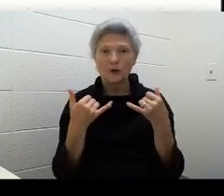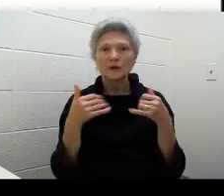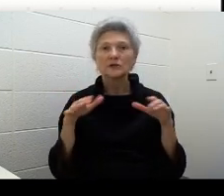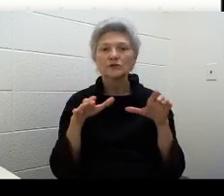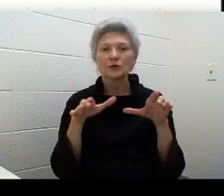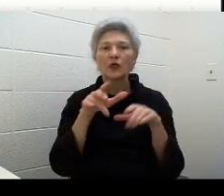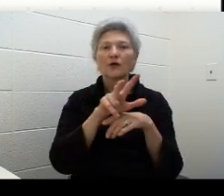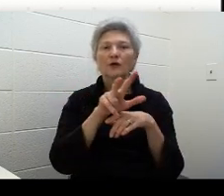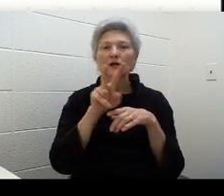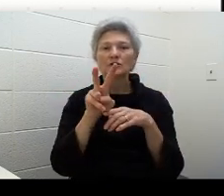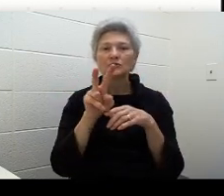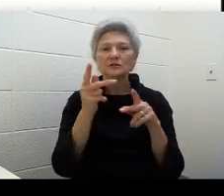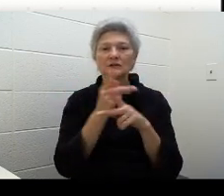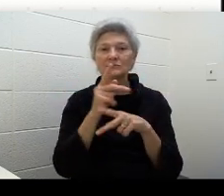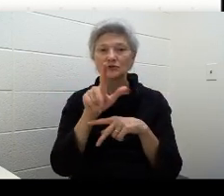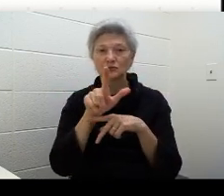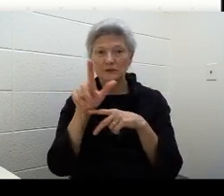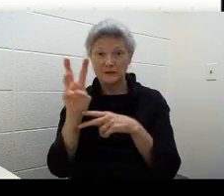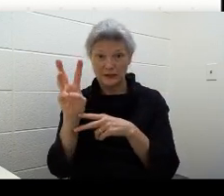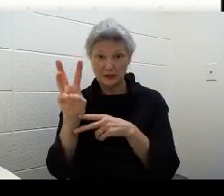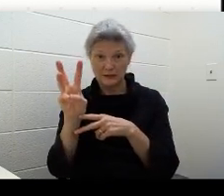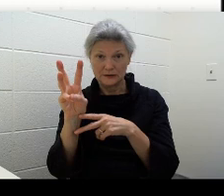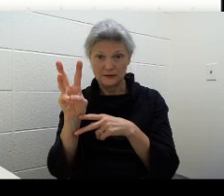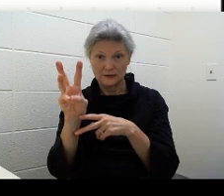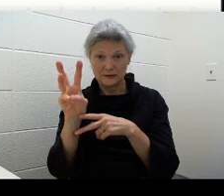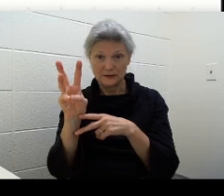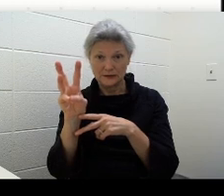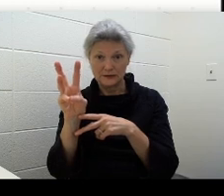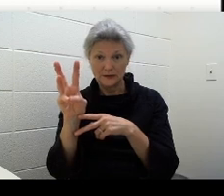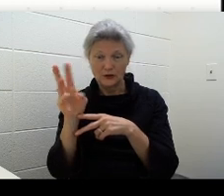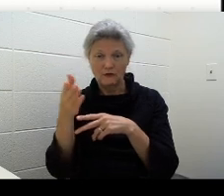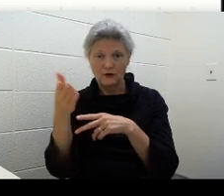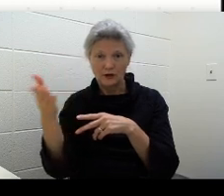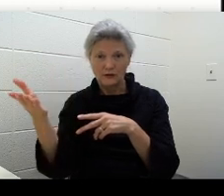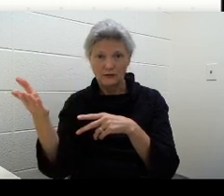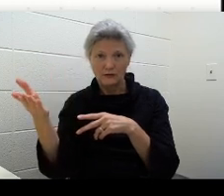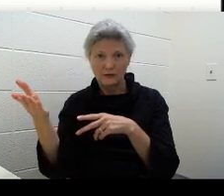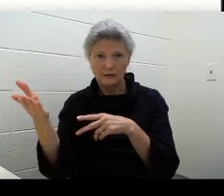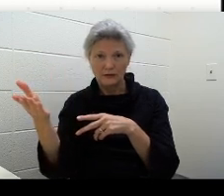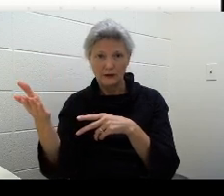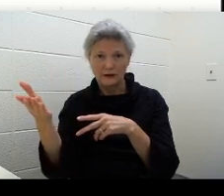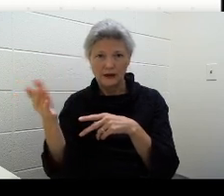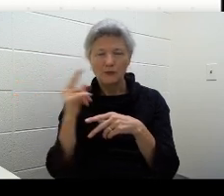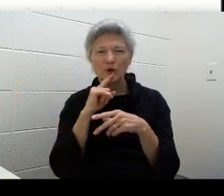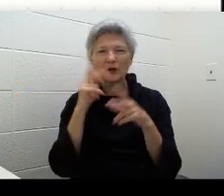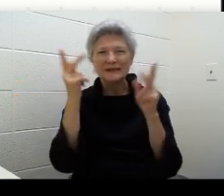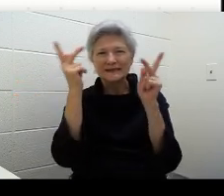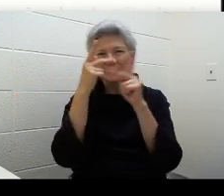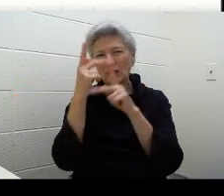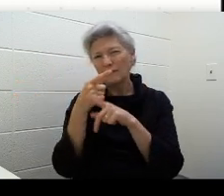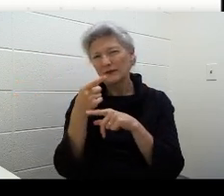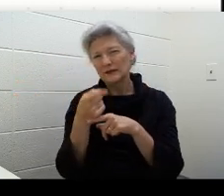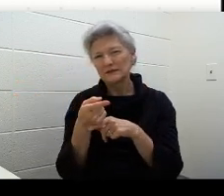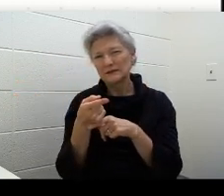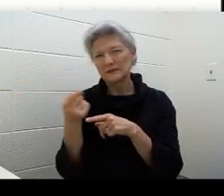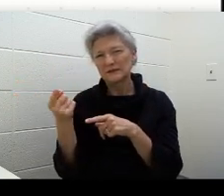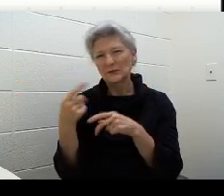do 32 times 26. Do that over here. I'm actually going to solve this